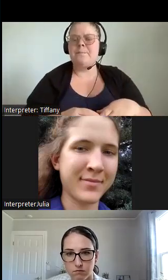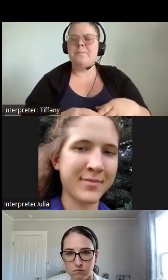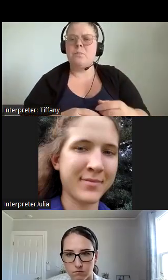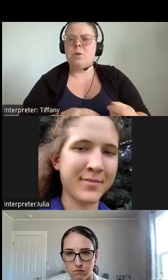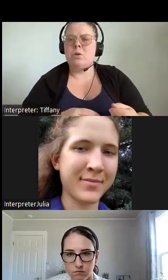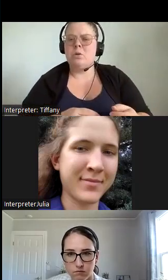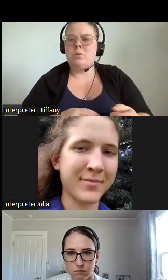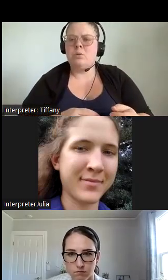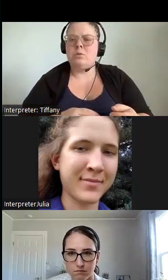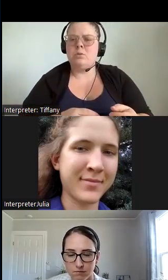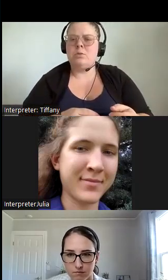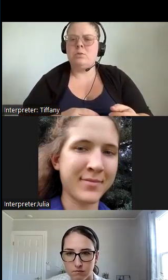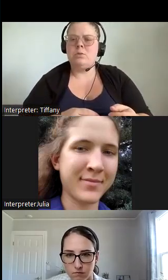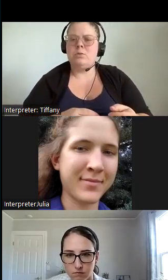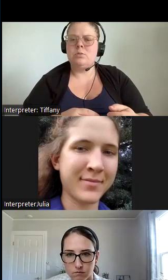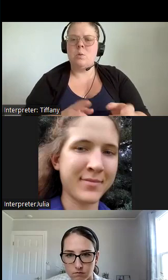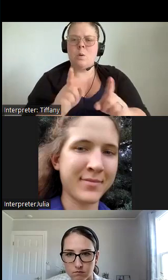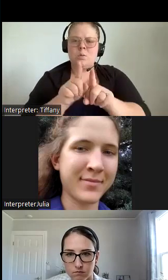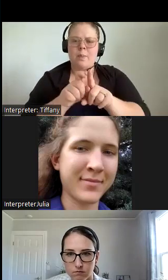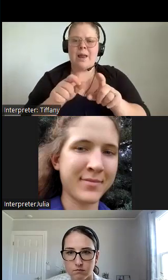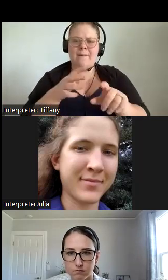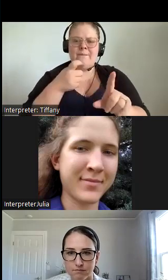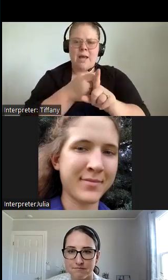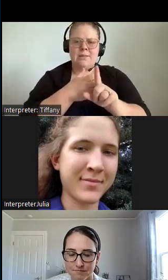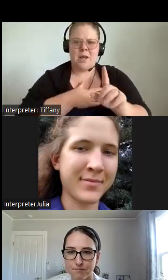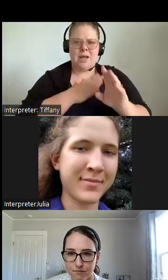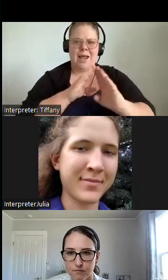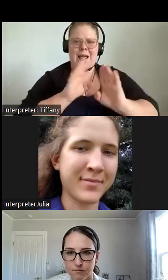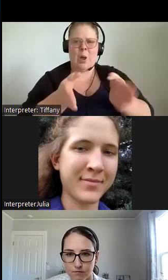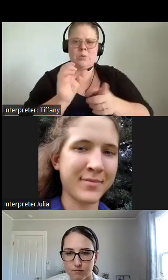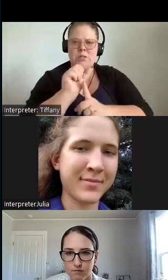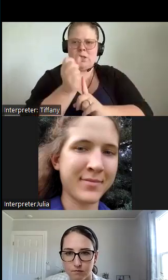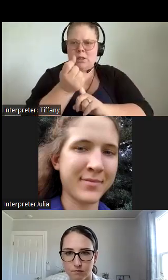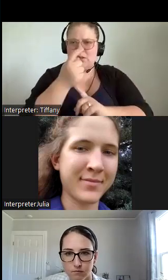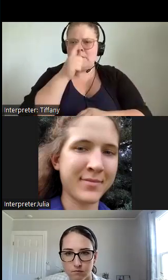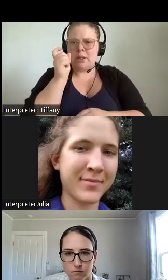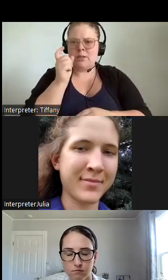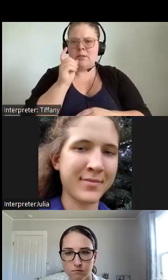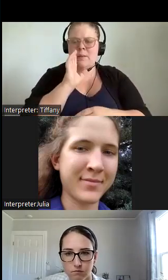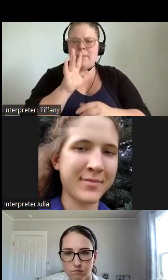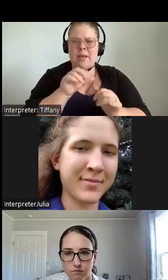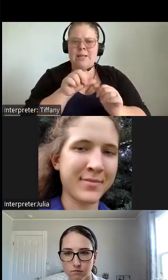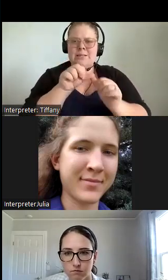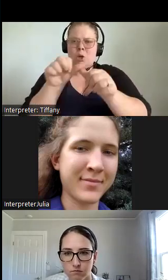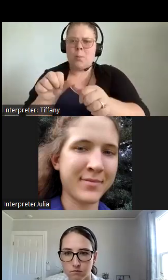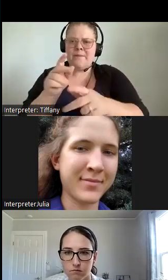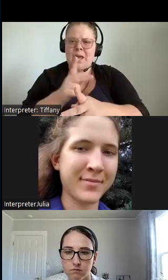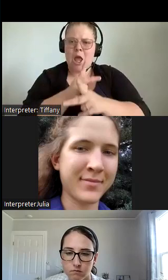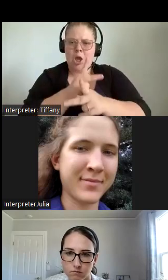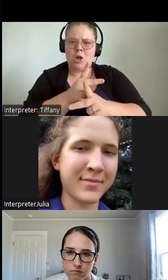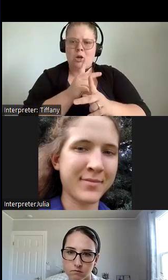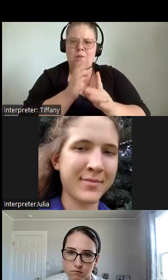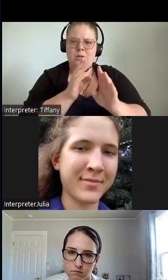And then it's affecting my housing. Like because of the continuum of care, and I got the housing portion of